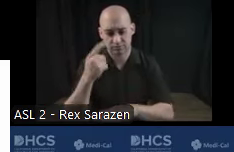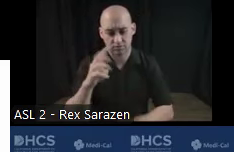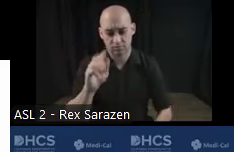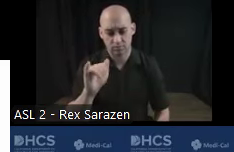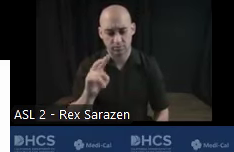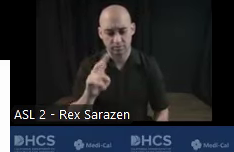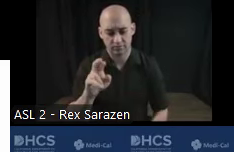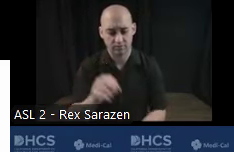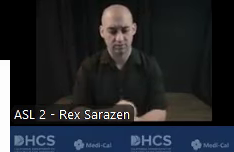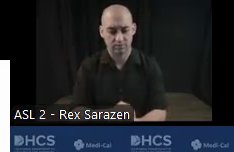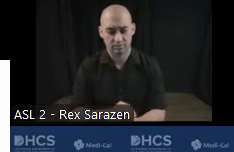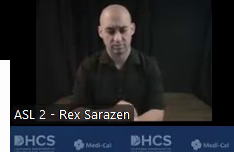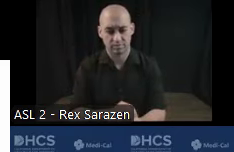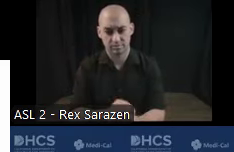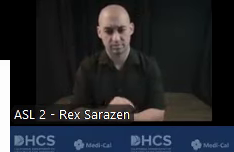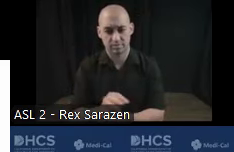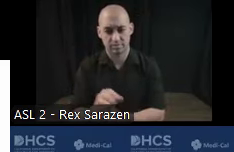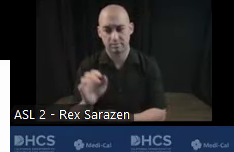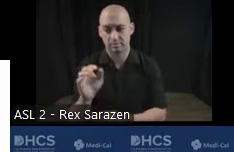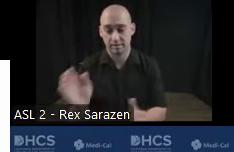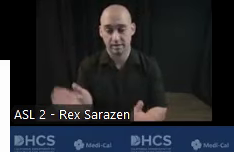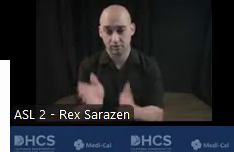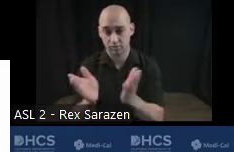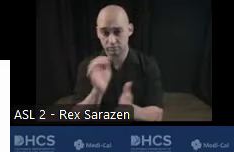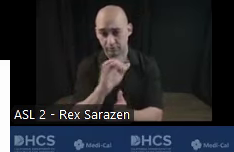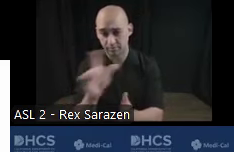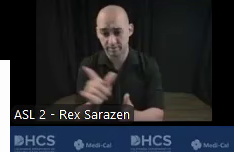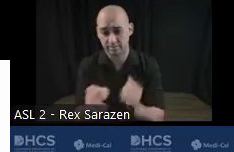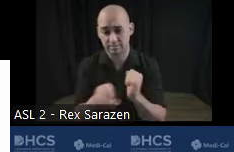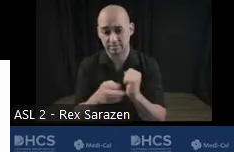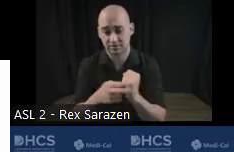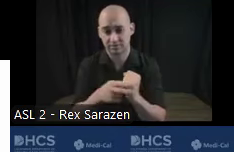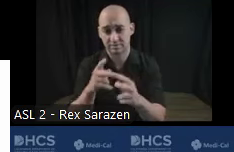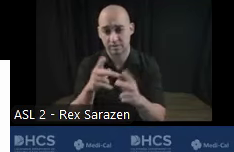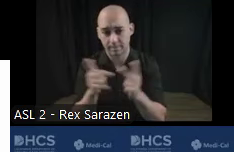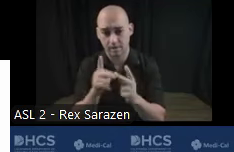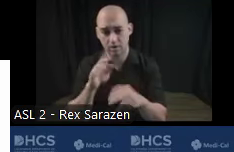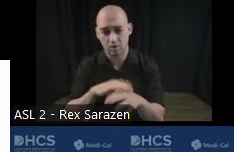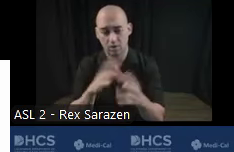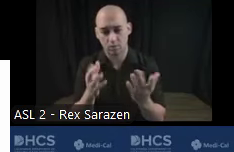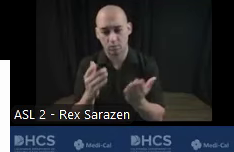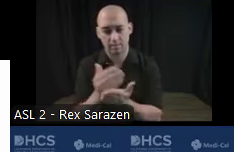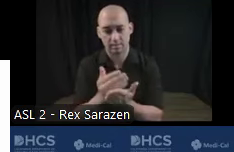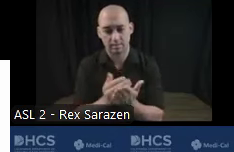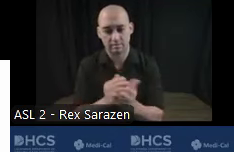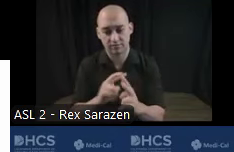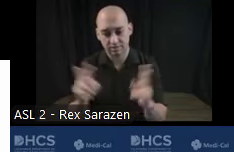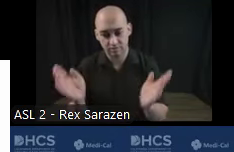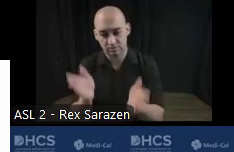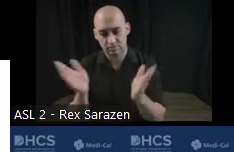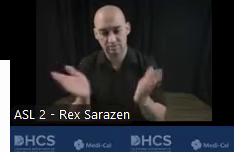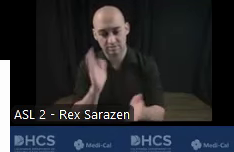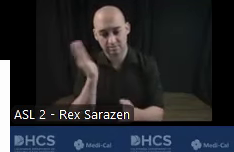To reserve a spot, like we still encourage everyone to reserve a spot on the wait list. So it's, very highly encouraged, even though it seems like it's a